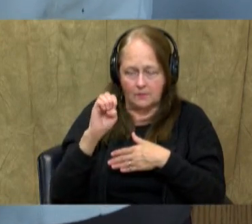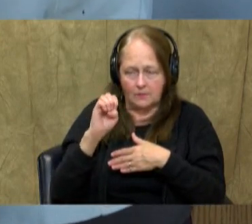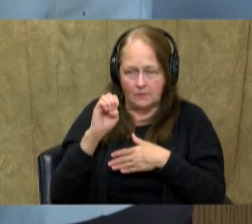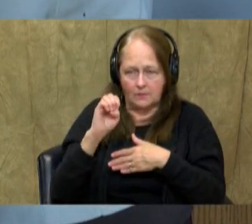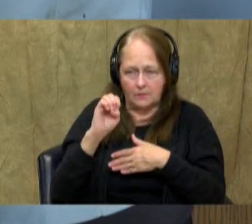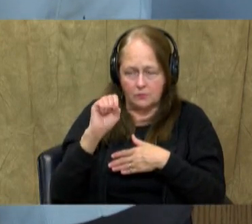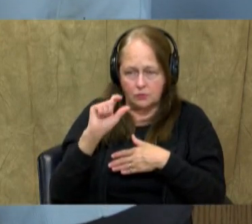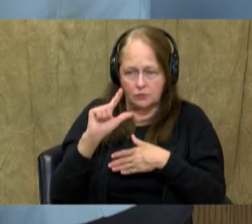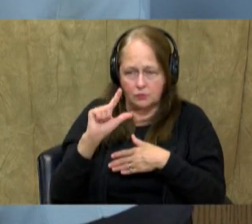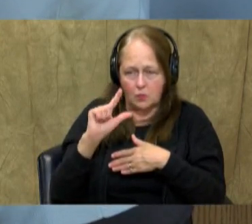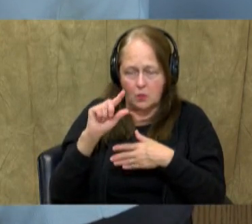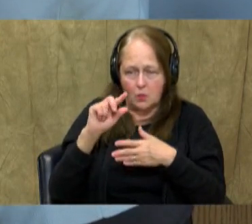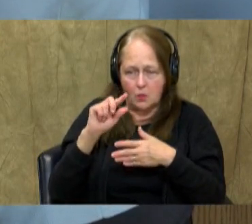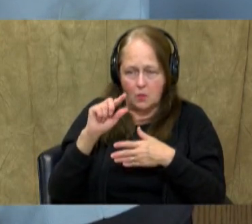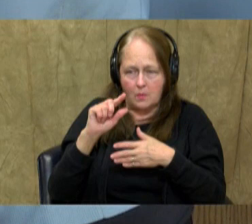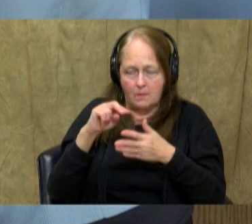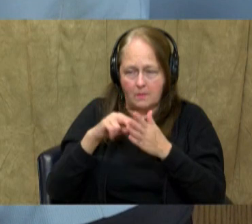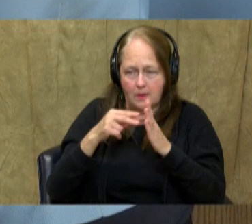Sol means sun.